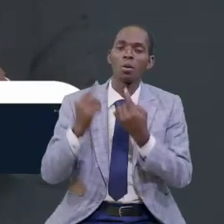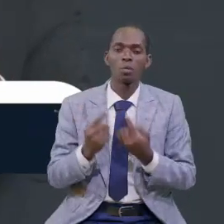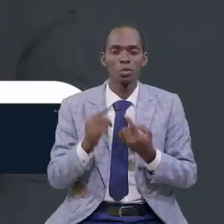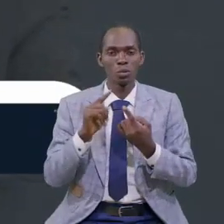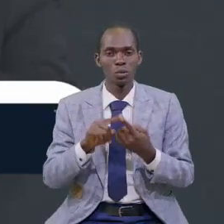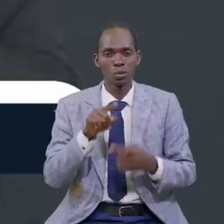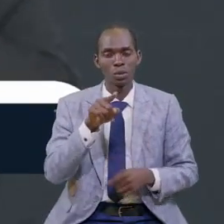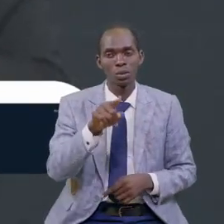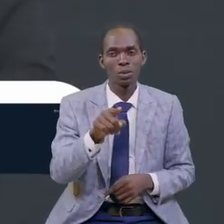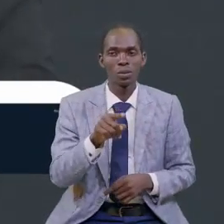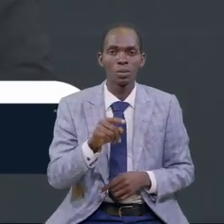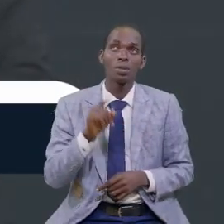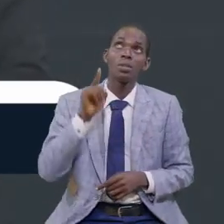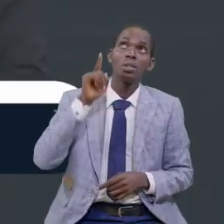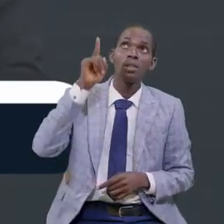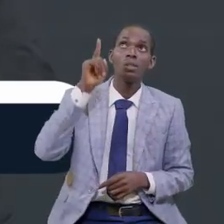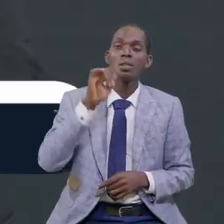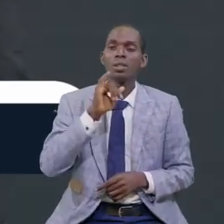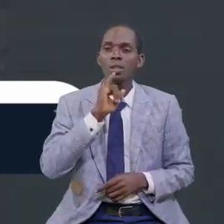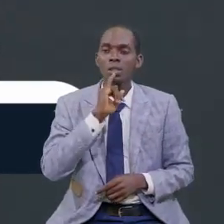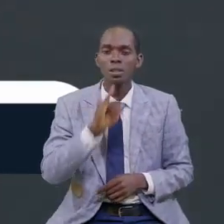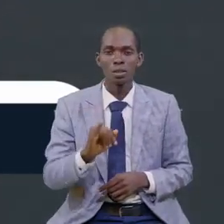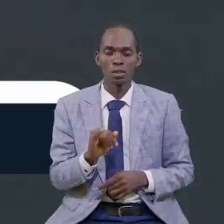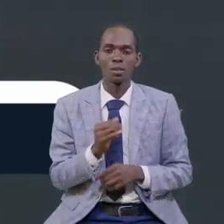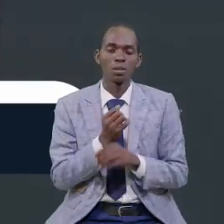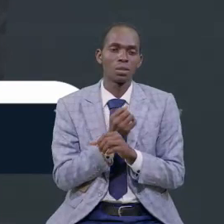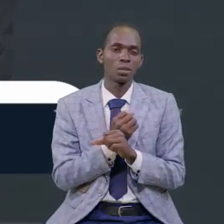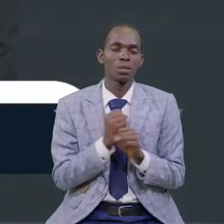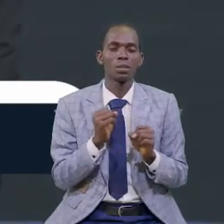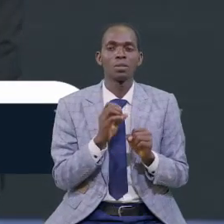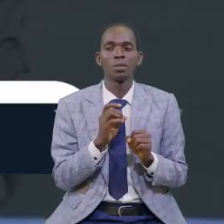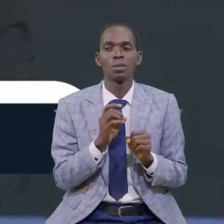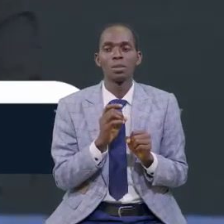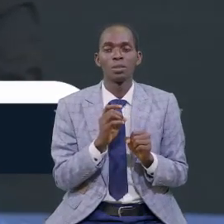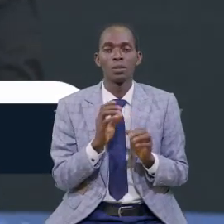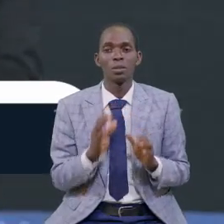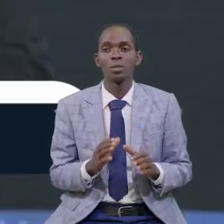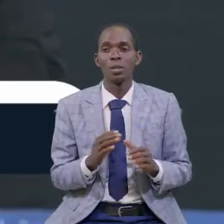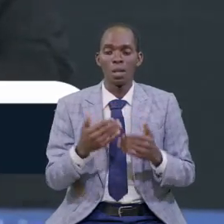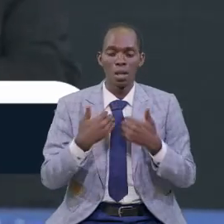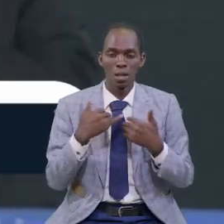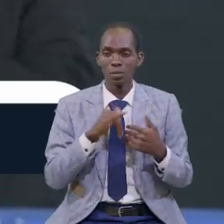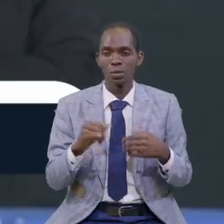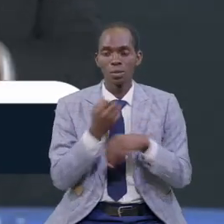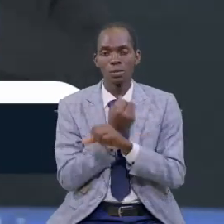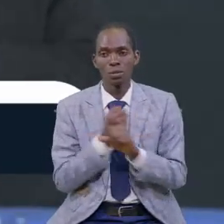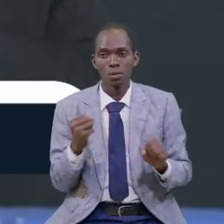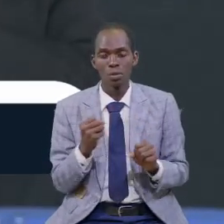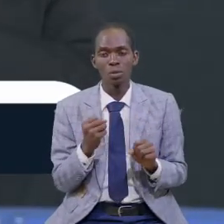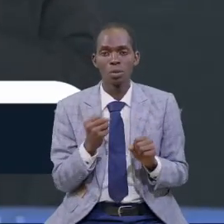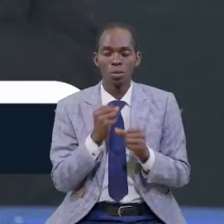he is just, having salvation, lowly,